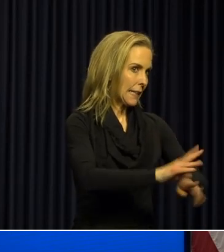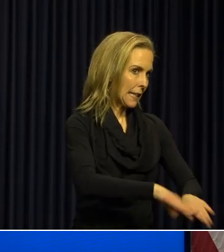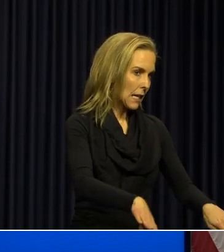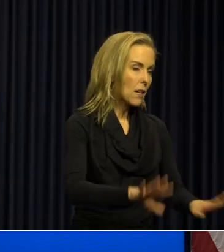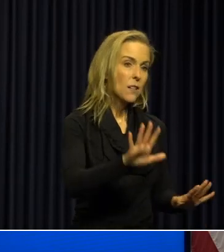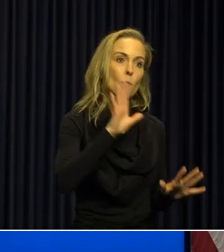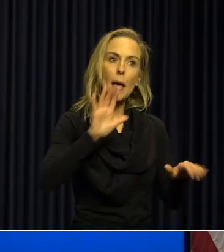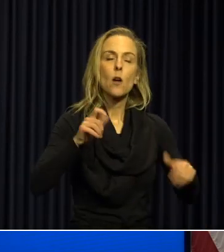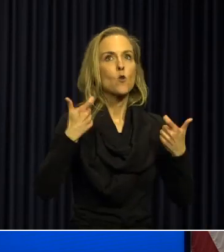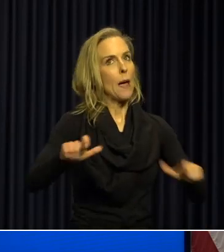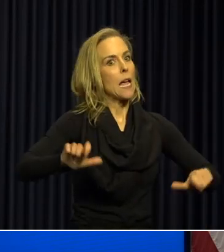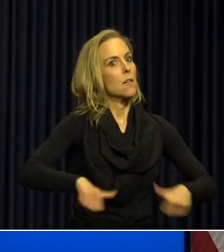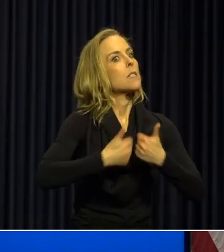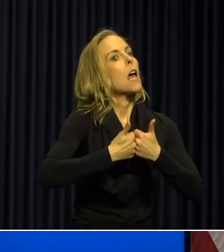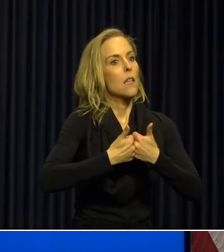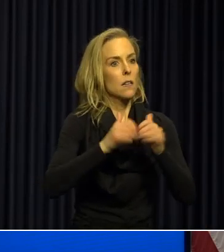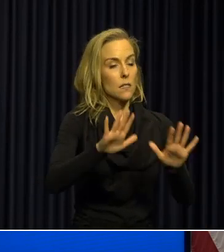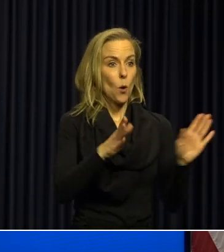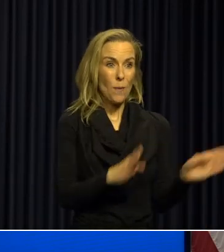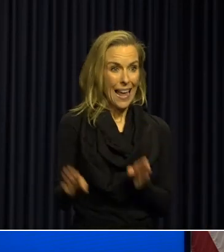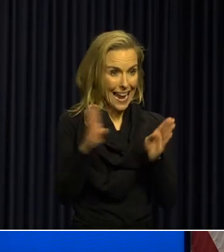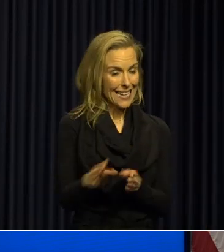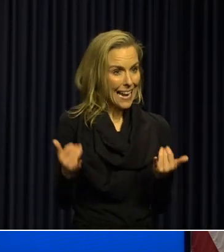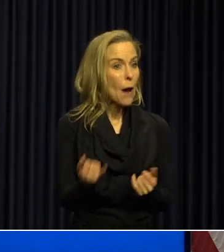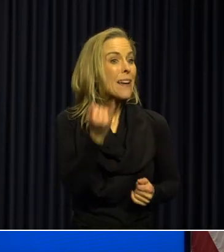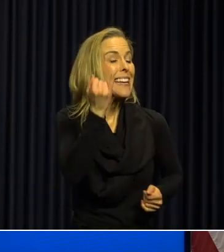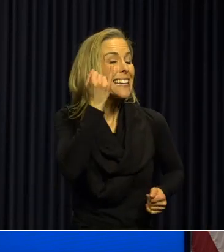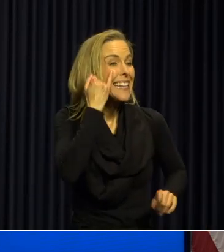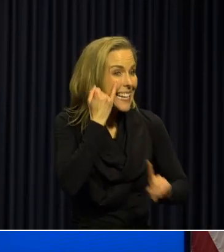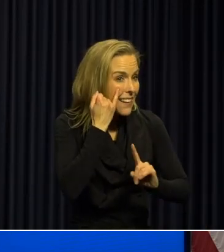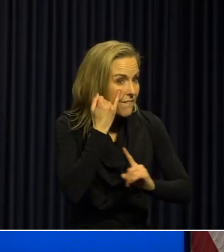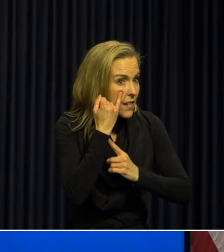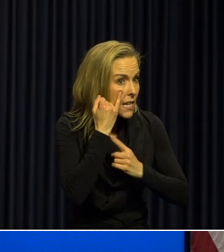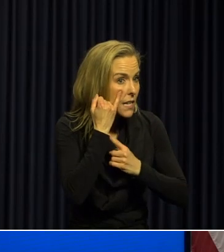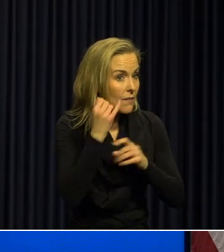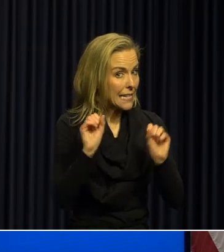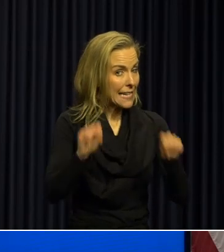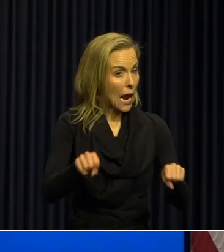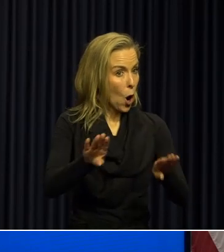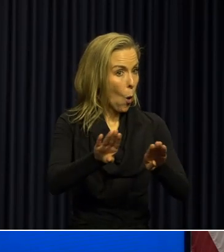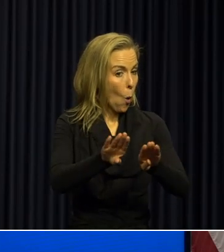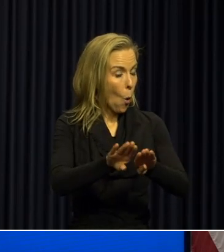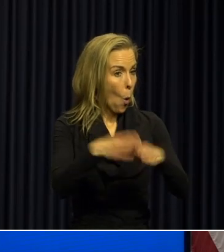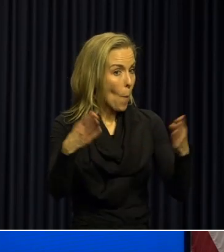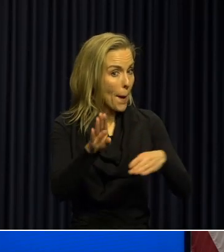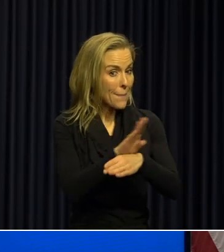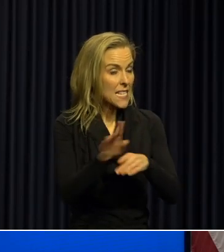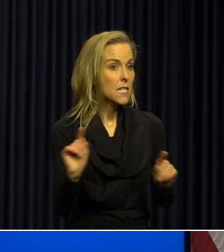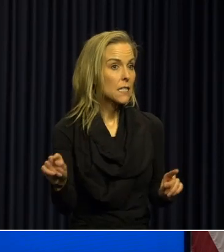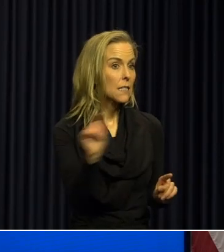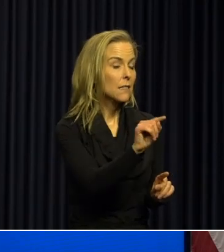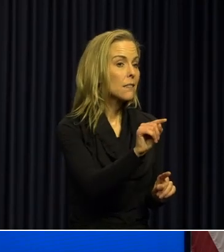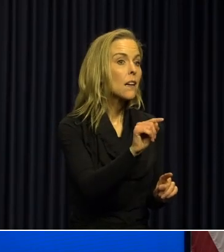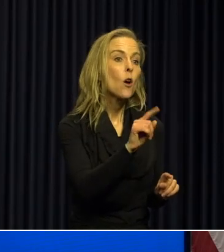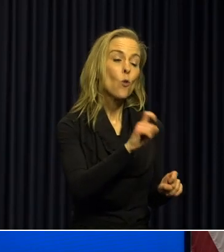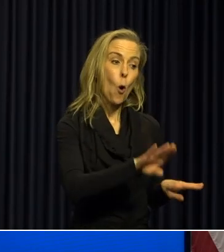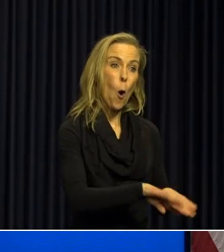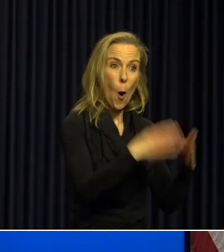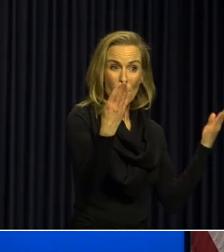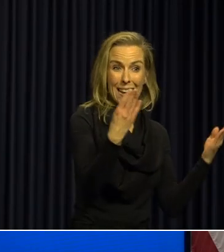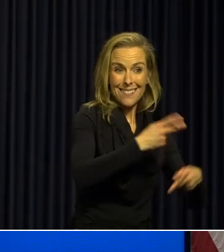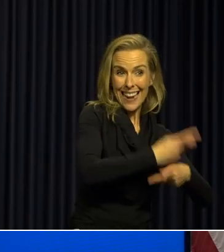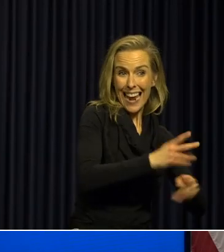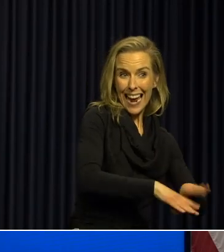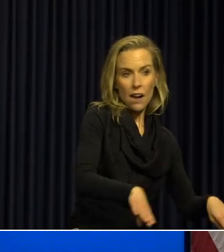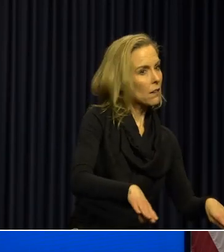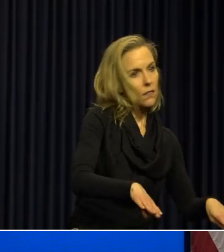challenge, so let's start planning for it now. But if we're going to be able to reopen, that's a step we can't take because the experts